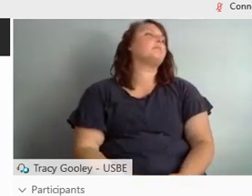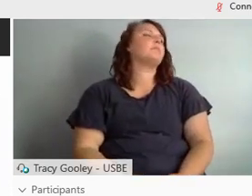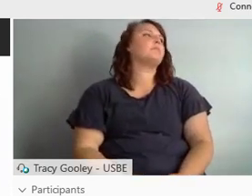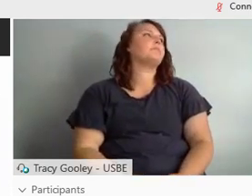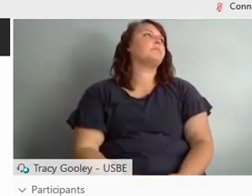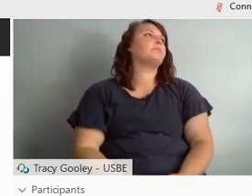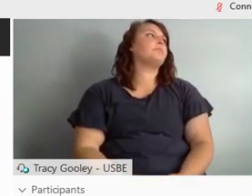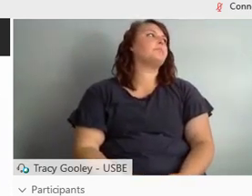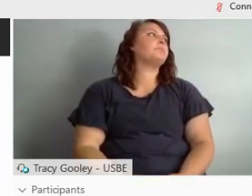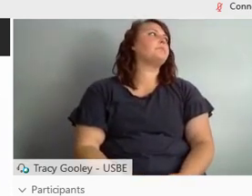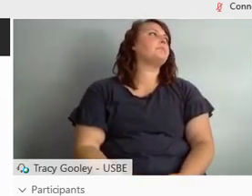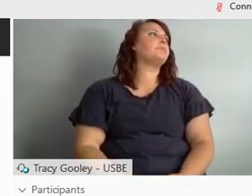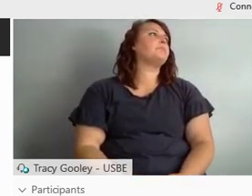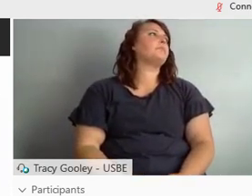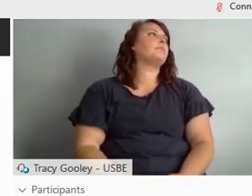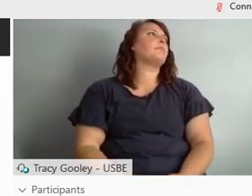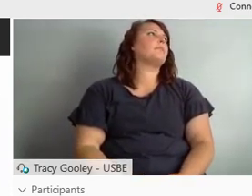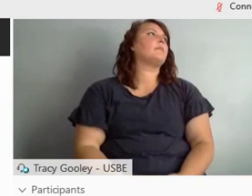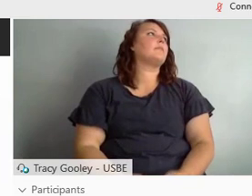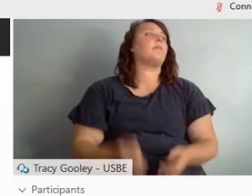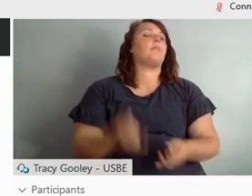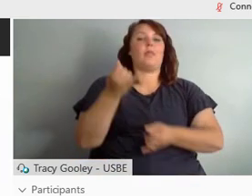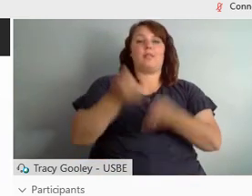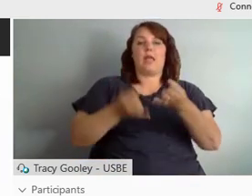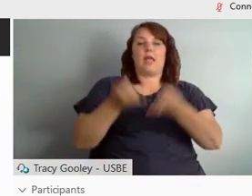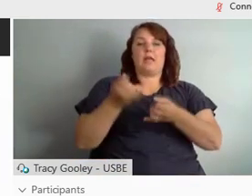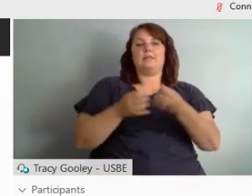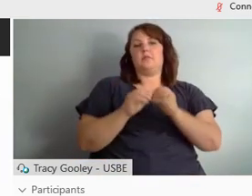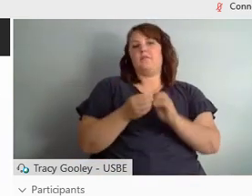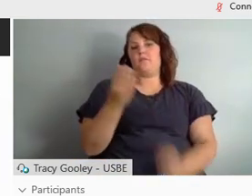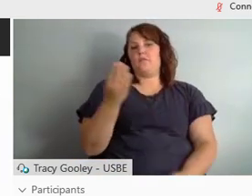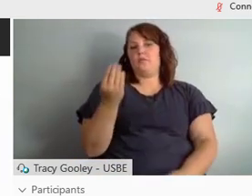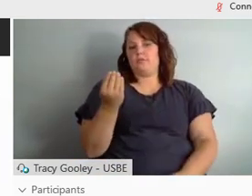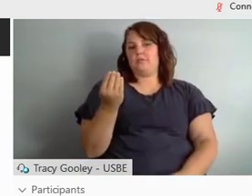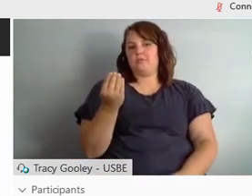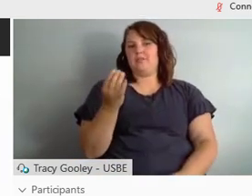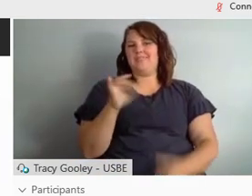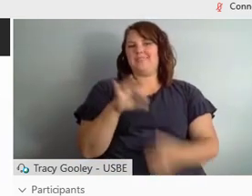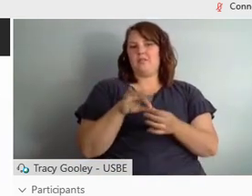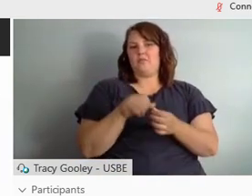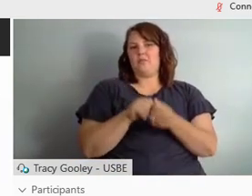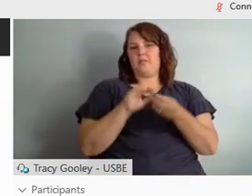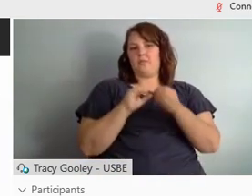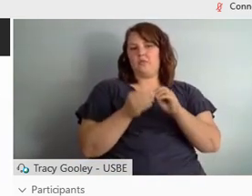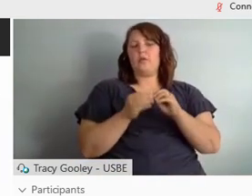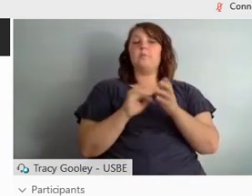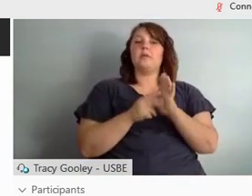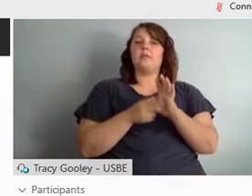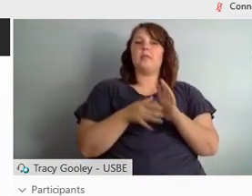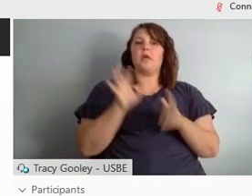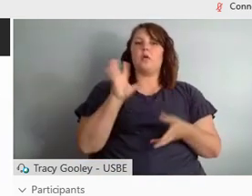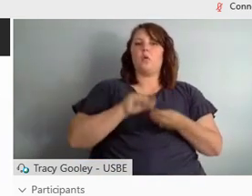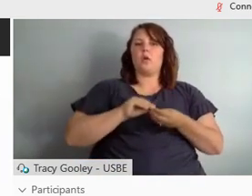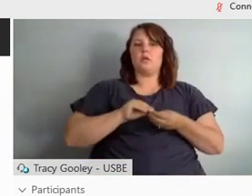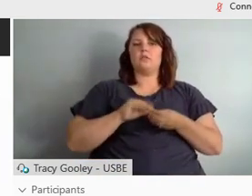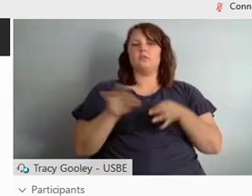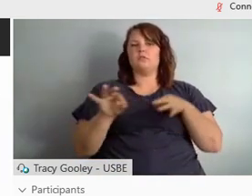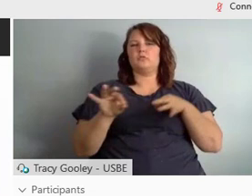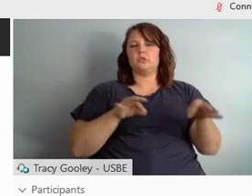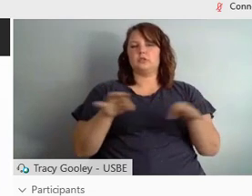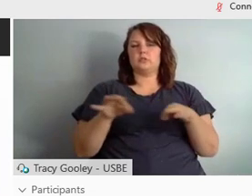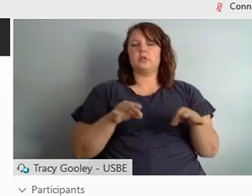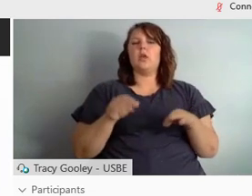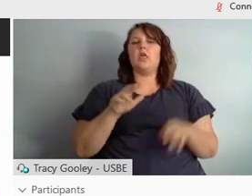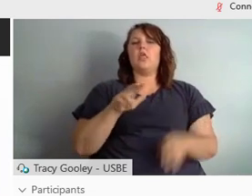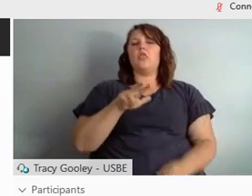Okay, we're going to move on to our last numeracy question. Question number 14 is quantity description. It's on